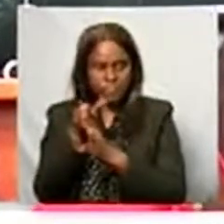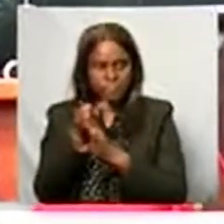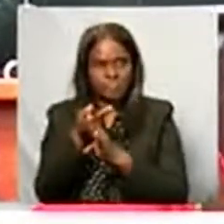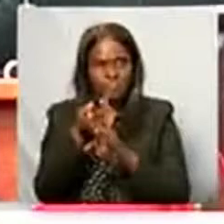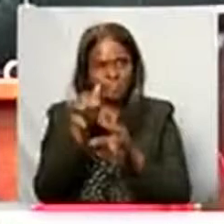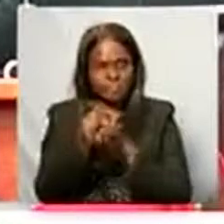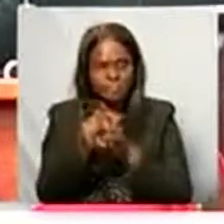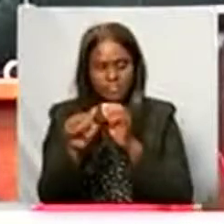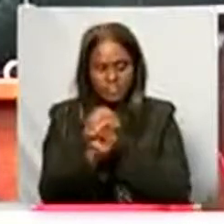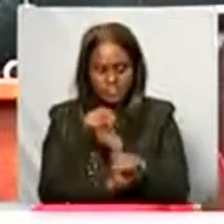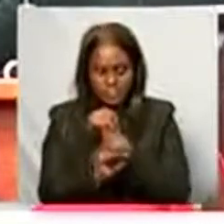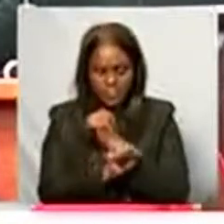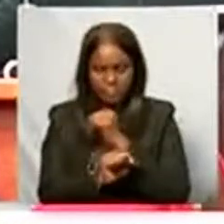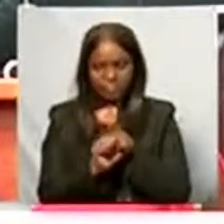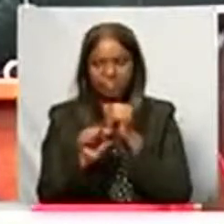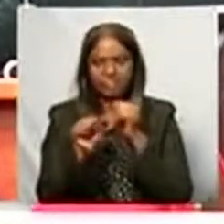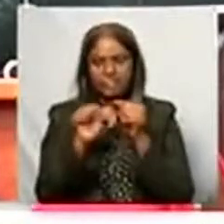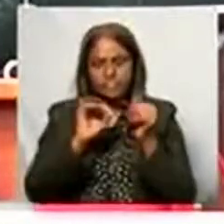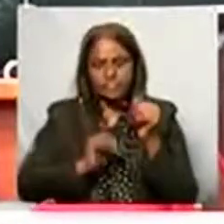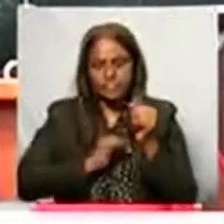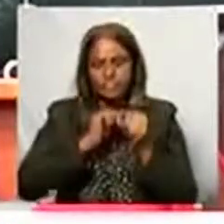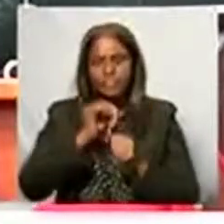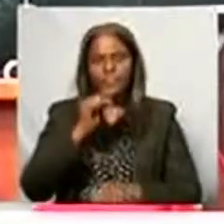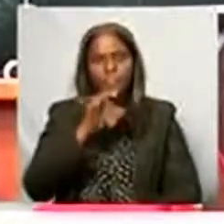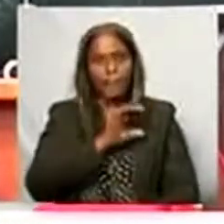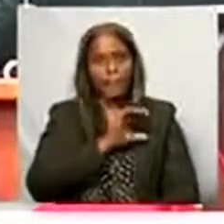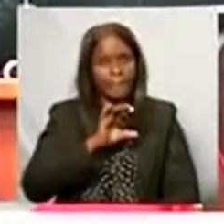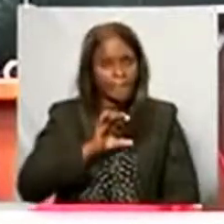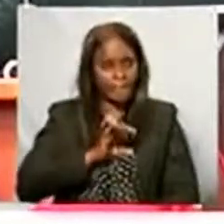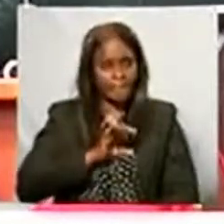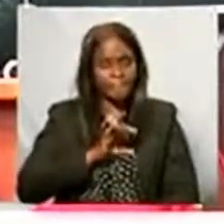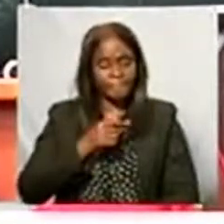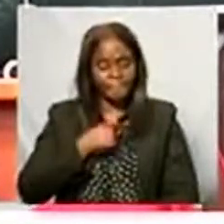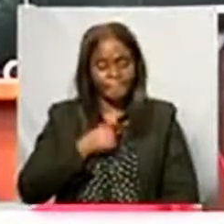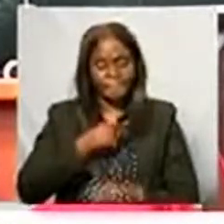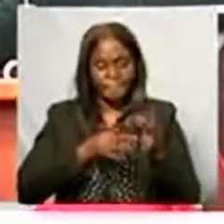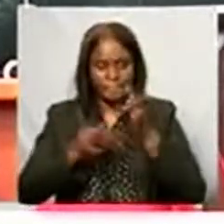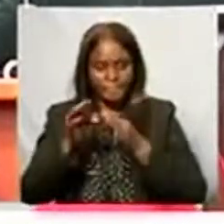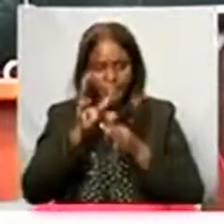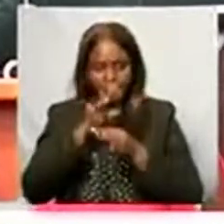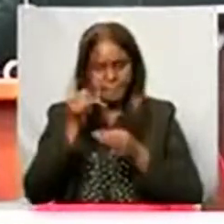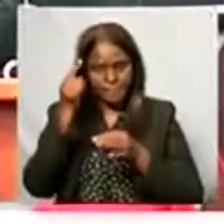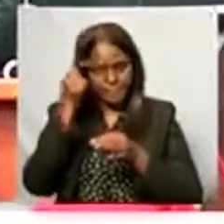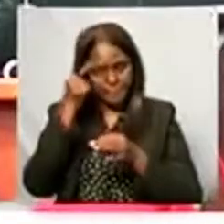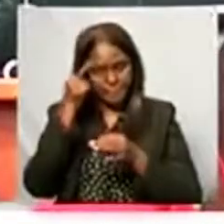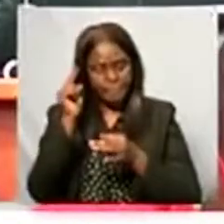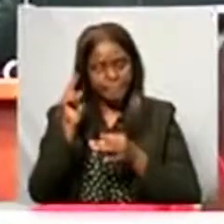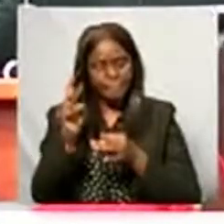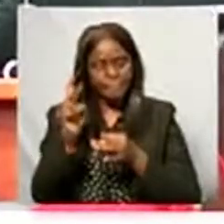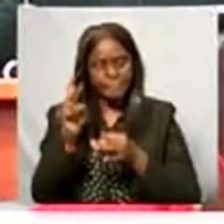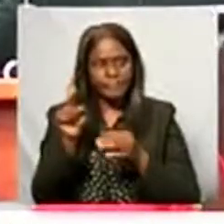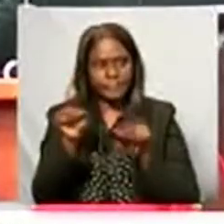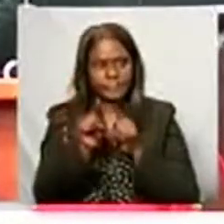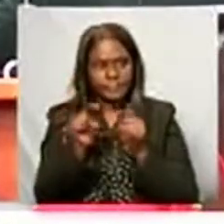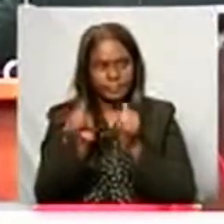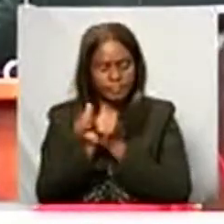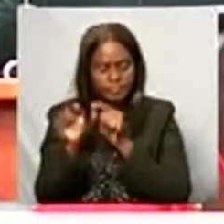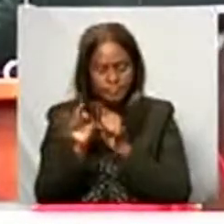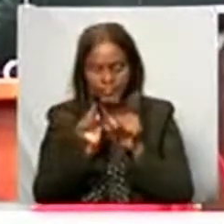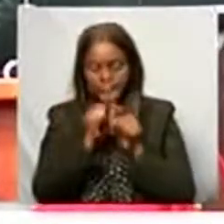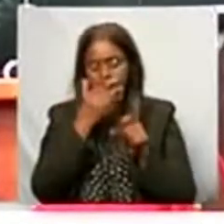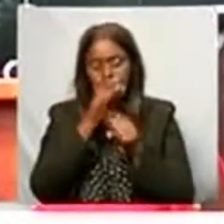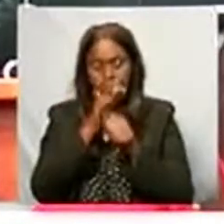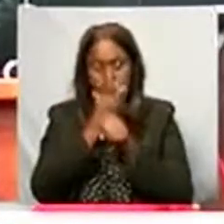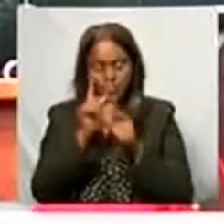the state-owned enterprises. Let me state that this government is also committed to